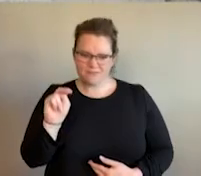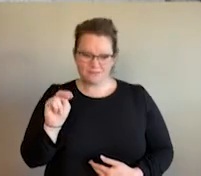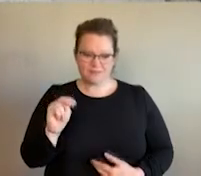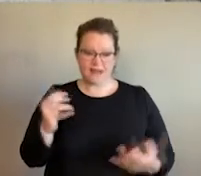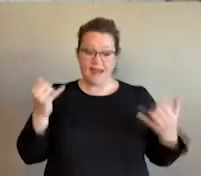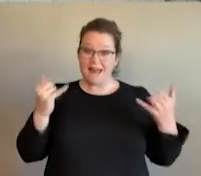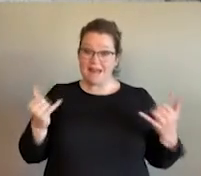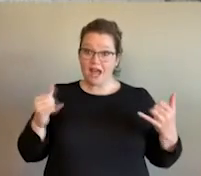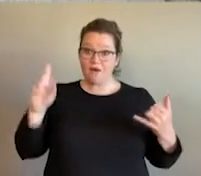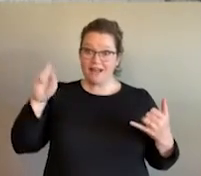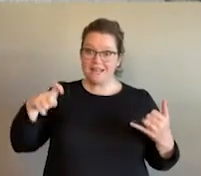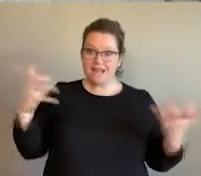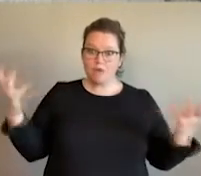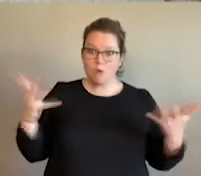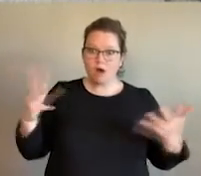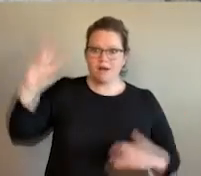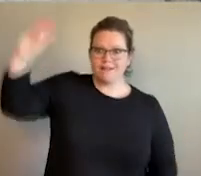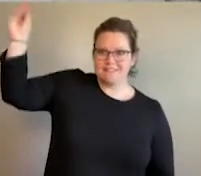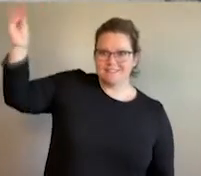Now all we need is the sun.